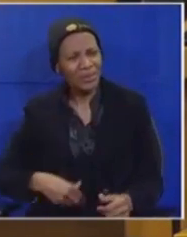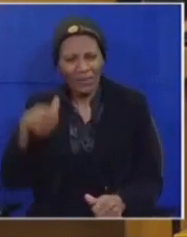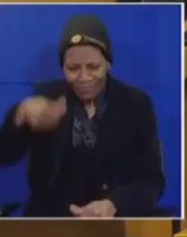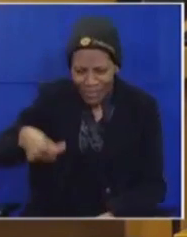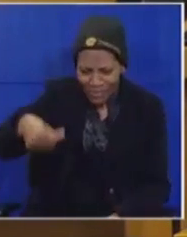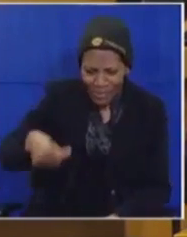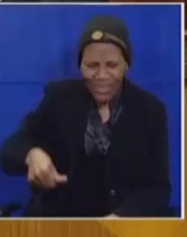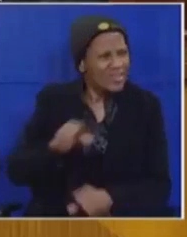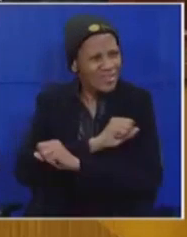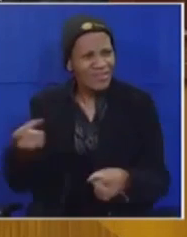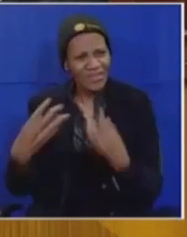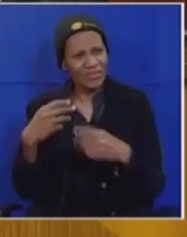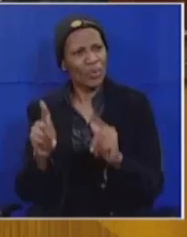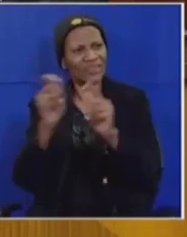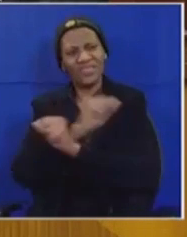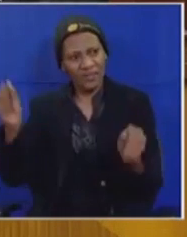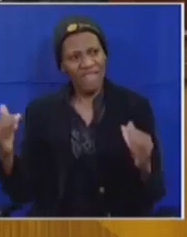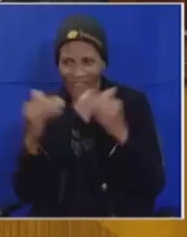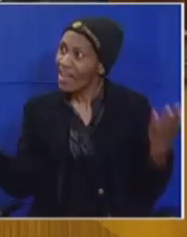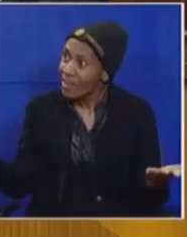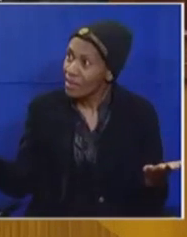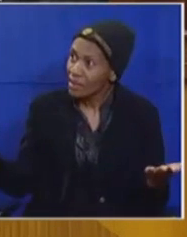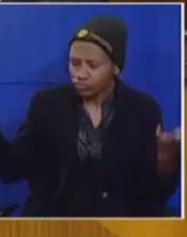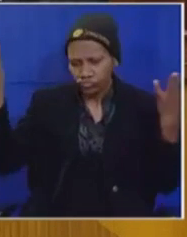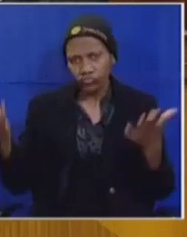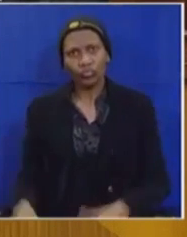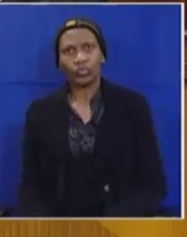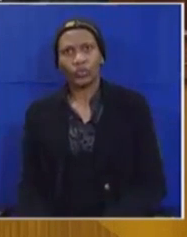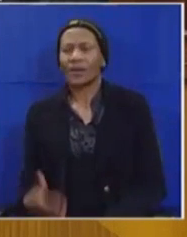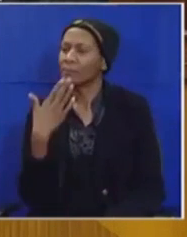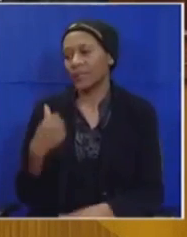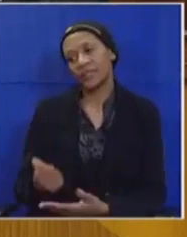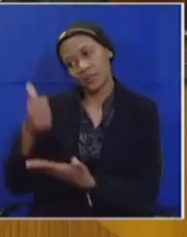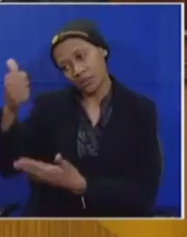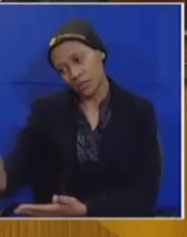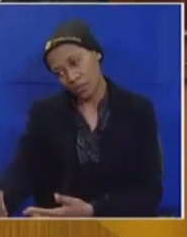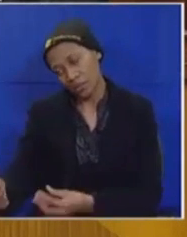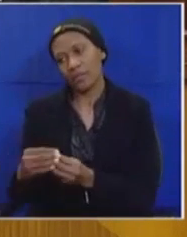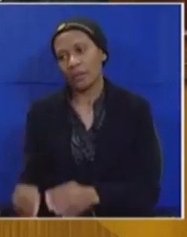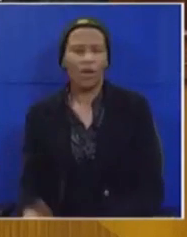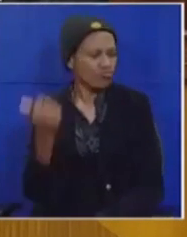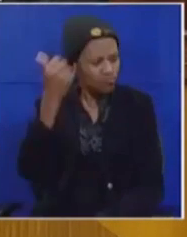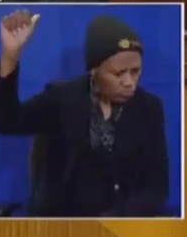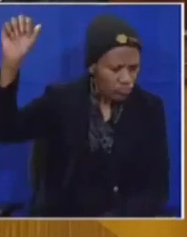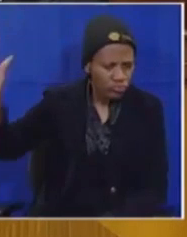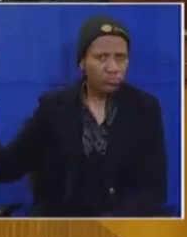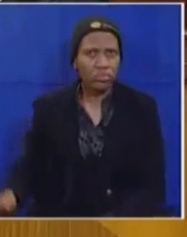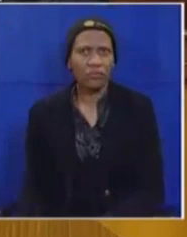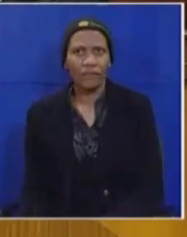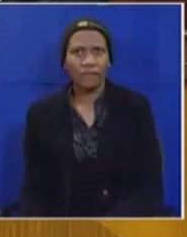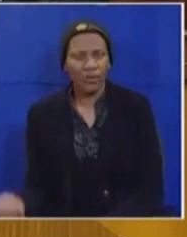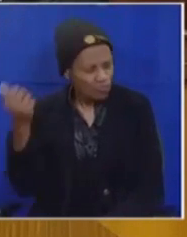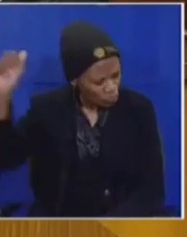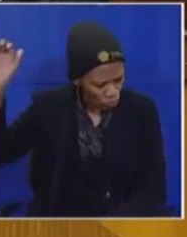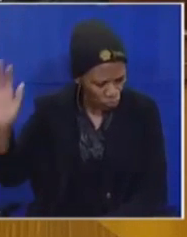time. Do you think it's fair? Honorable member, please sit down, man. This matter has been dealt with before. No, but it will this be is a dealt with matter.